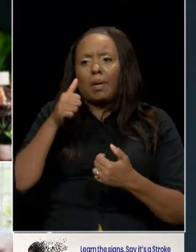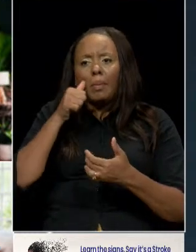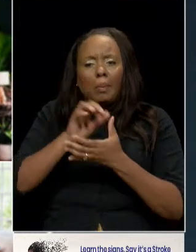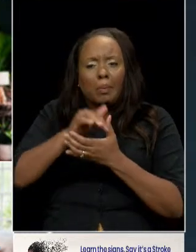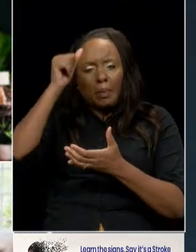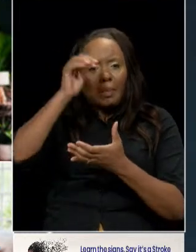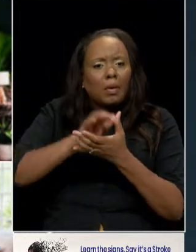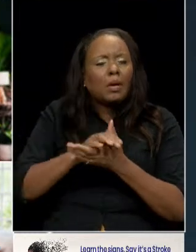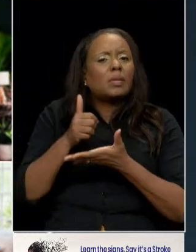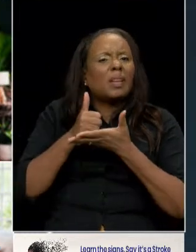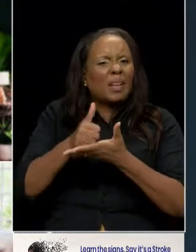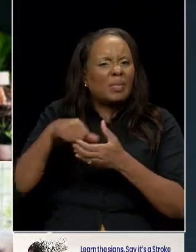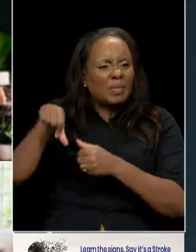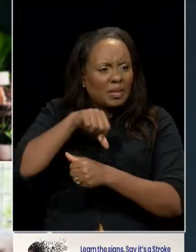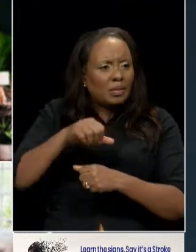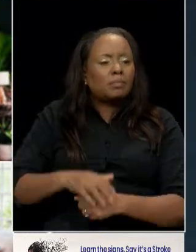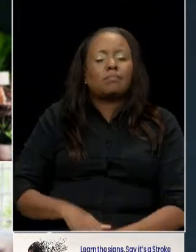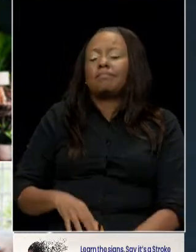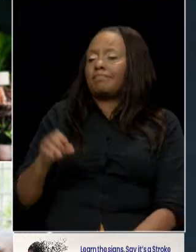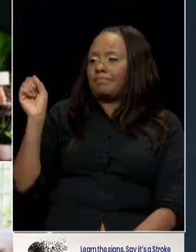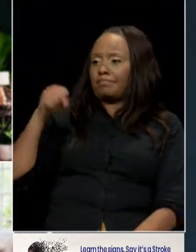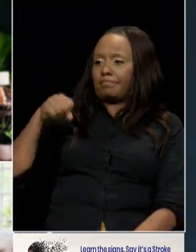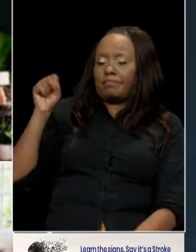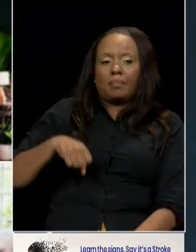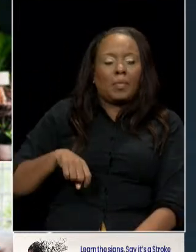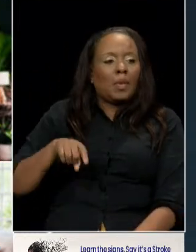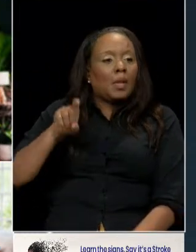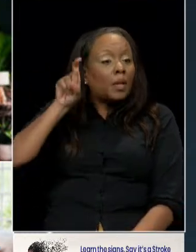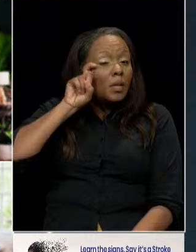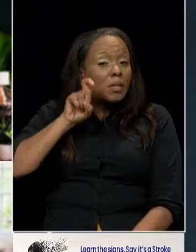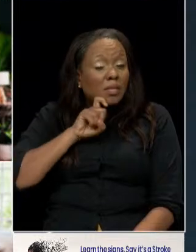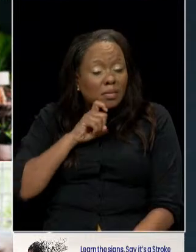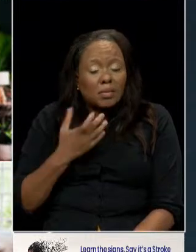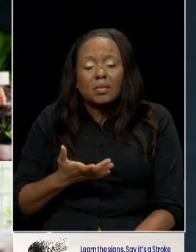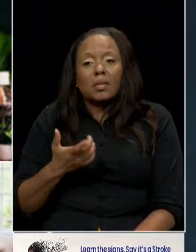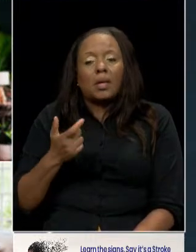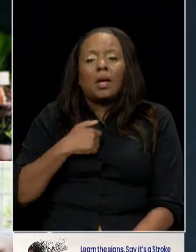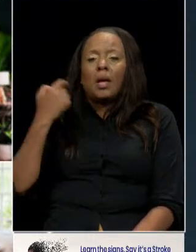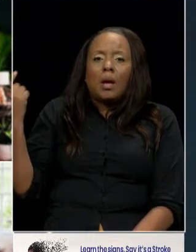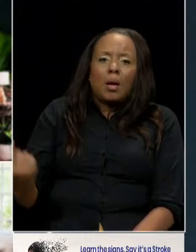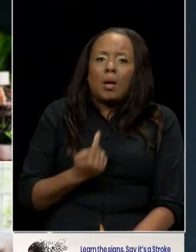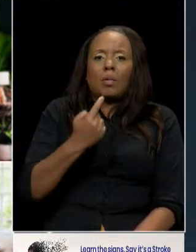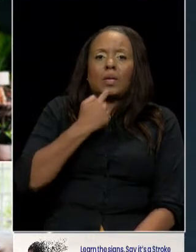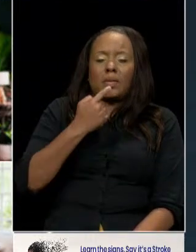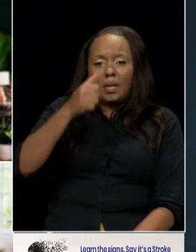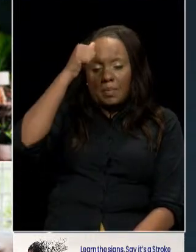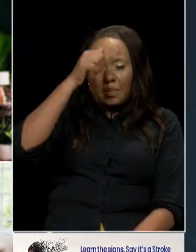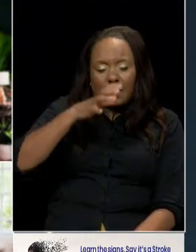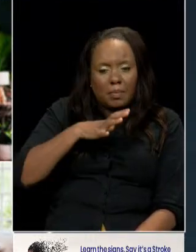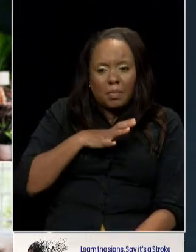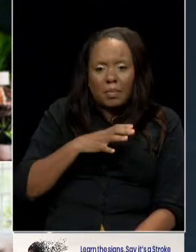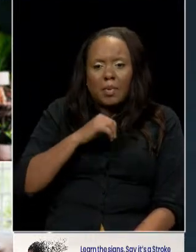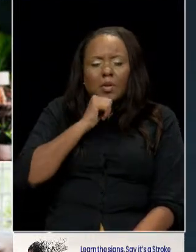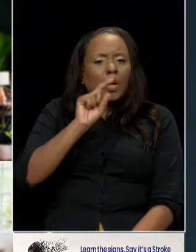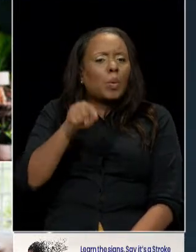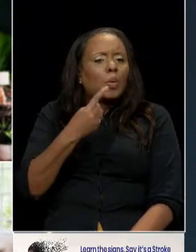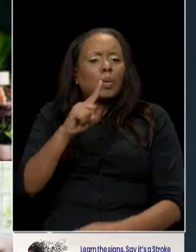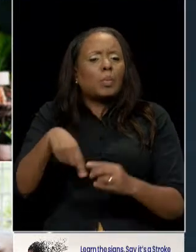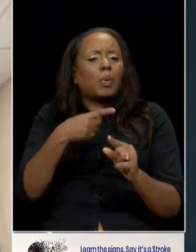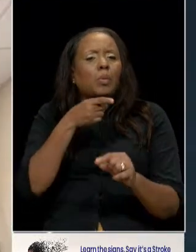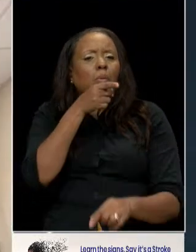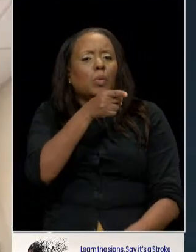Yes, it's sex and sexual activity. I always try to remind men that it's a two-way street. It's all about you and your